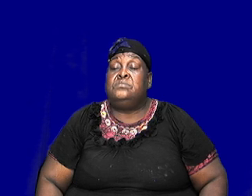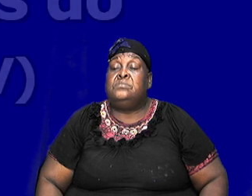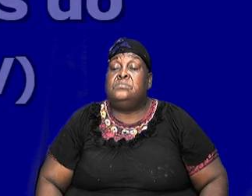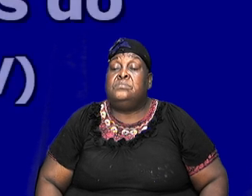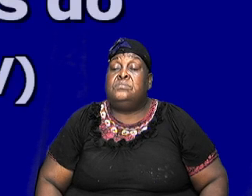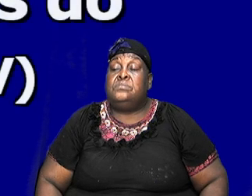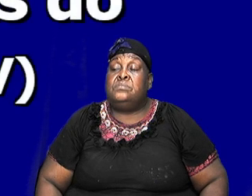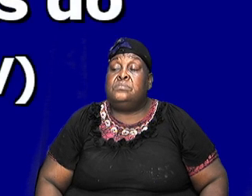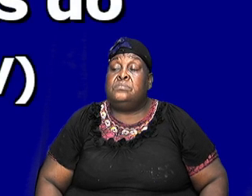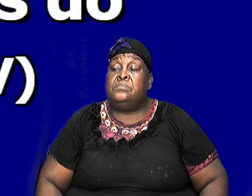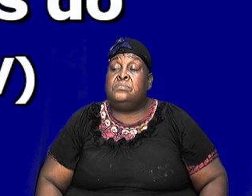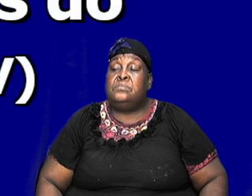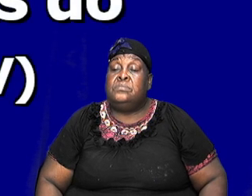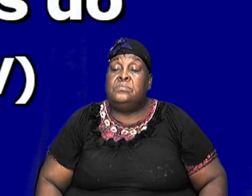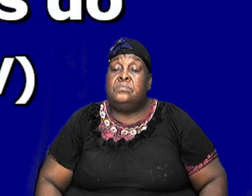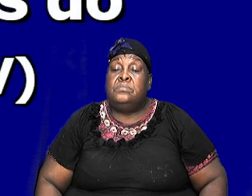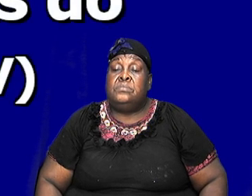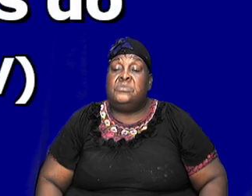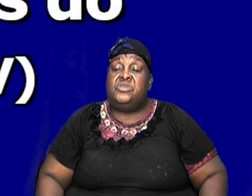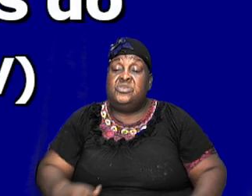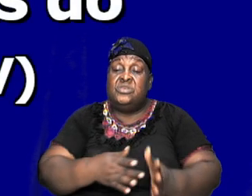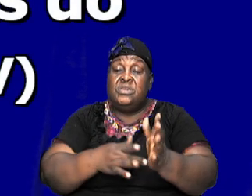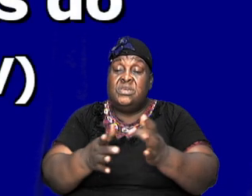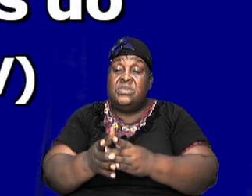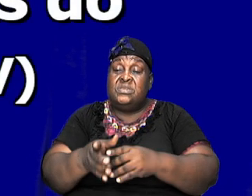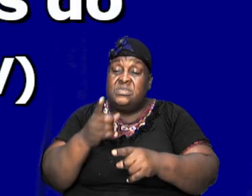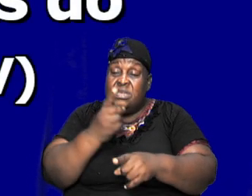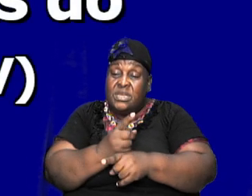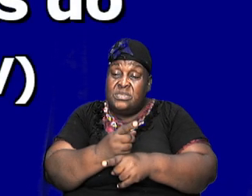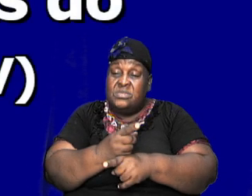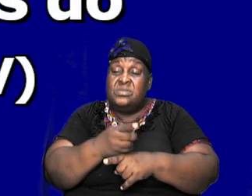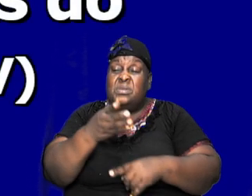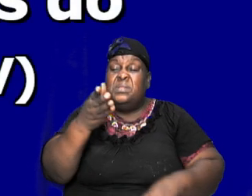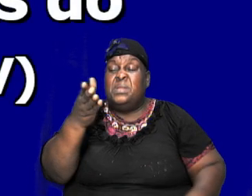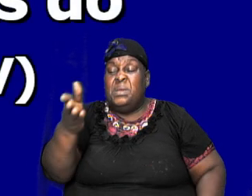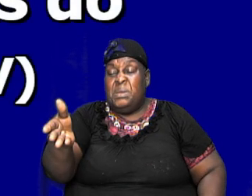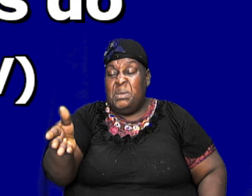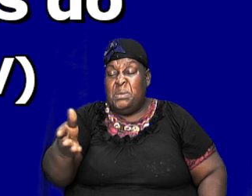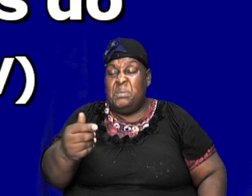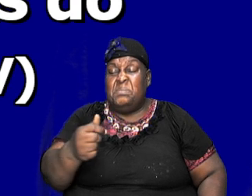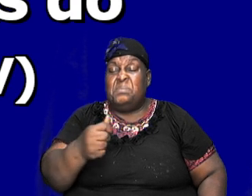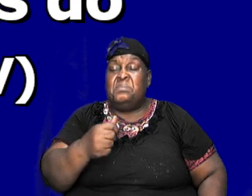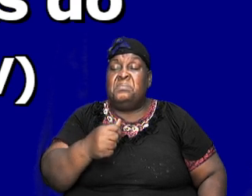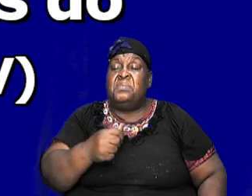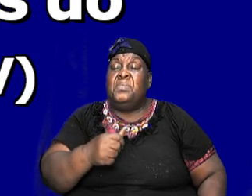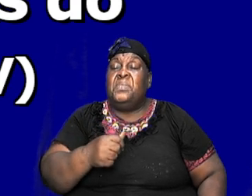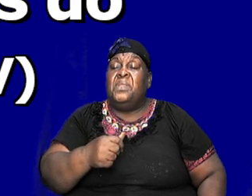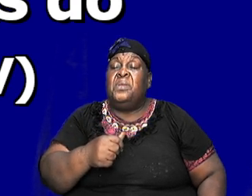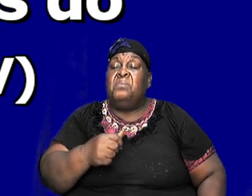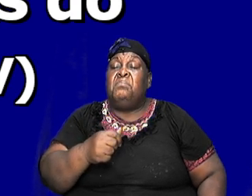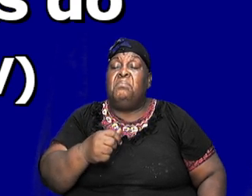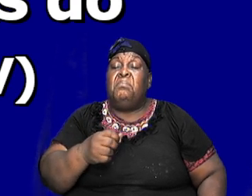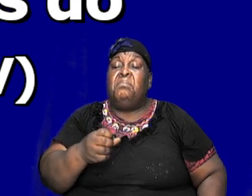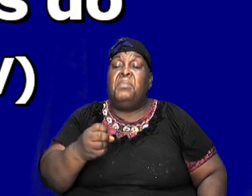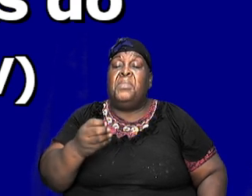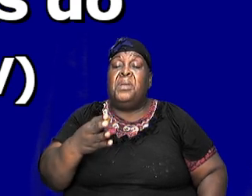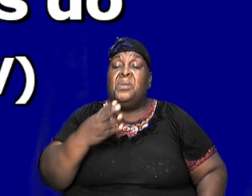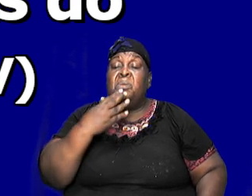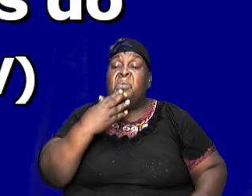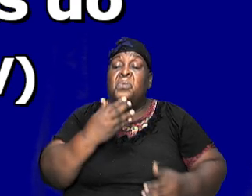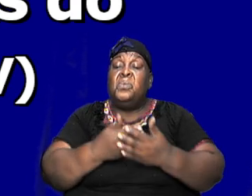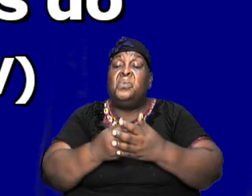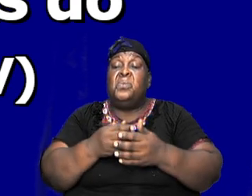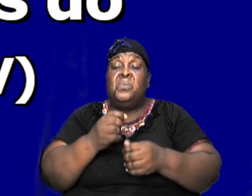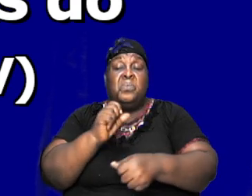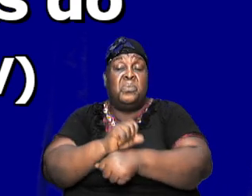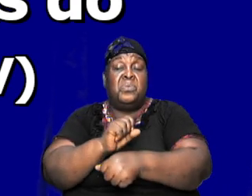him. Right? Verse 32. Now, look at what Jesus said to them. Jesus answered them, many good works have